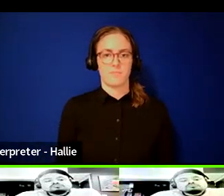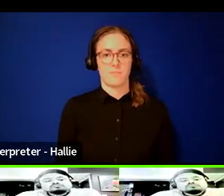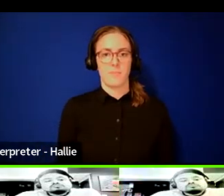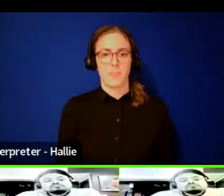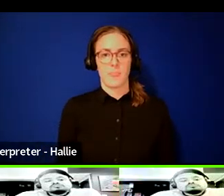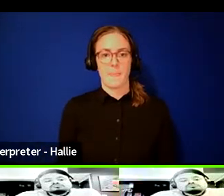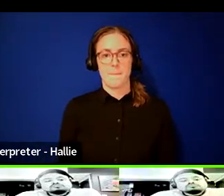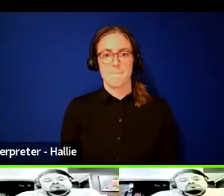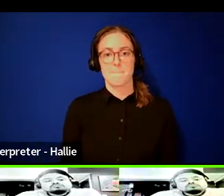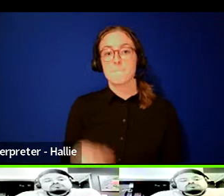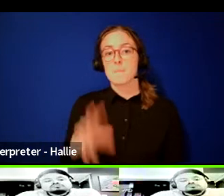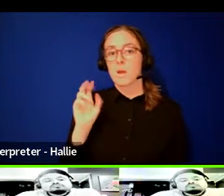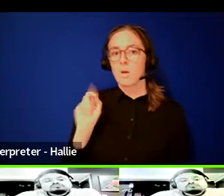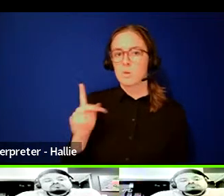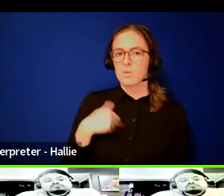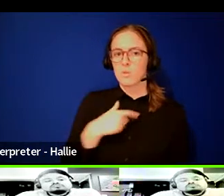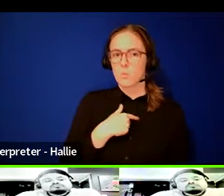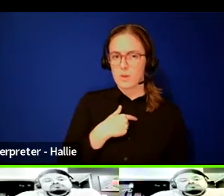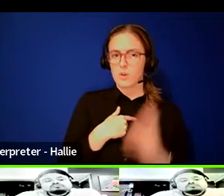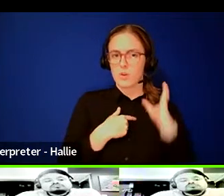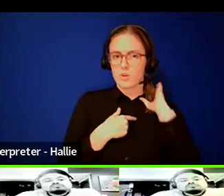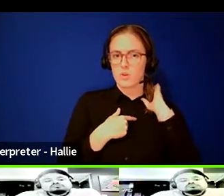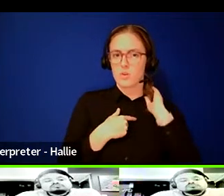So we're voting as the affected